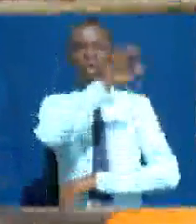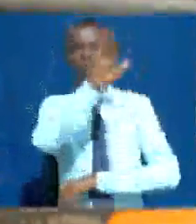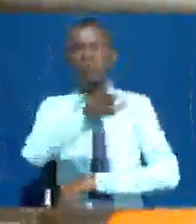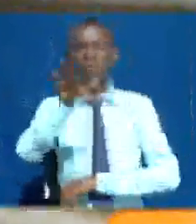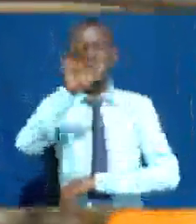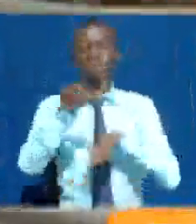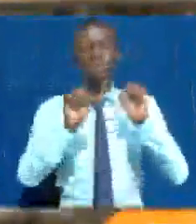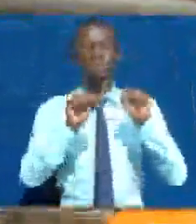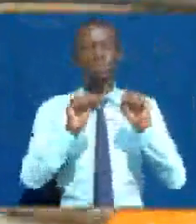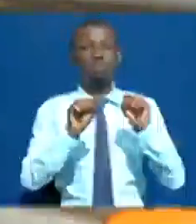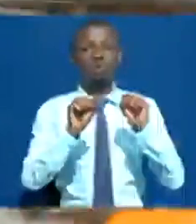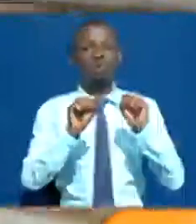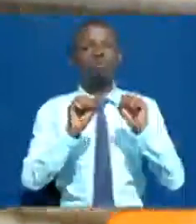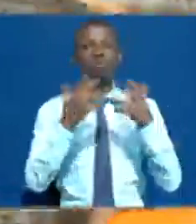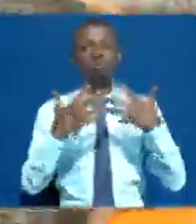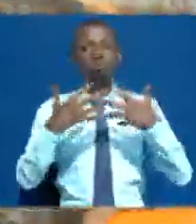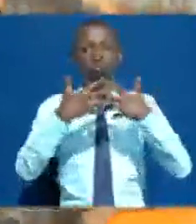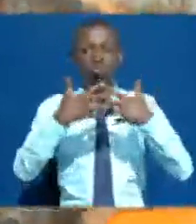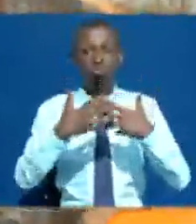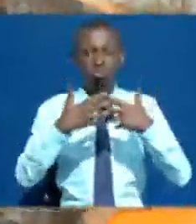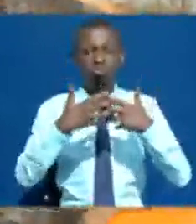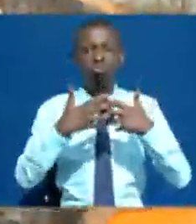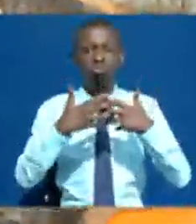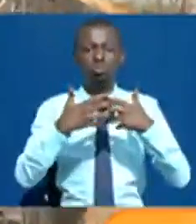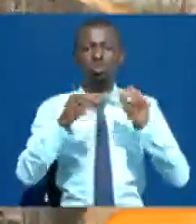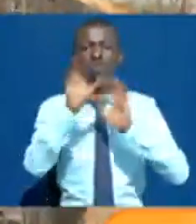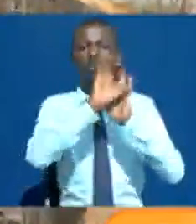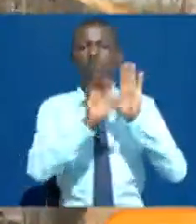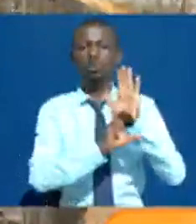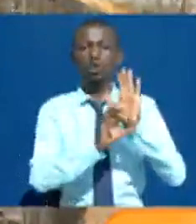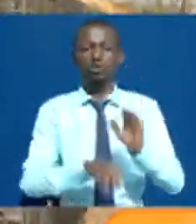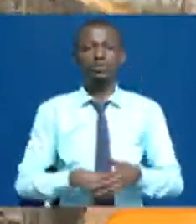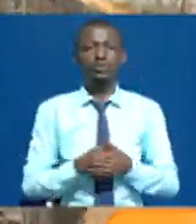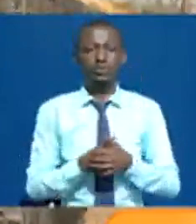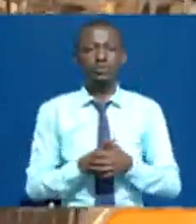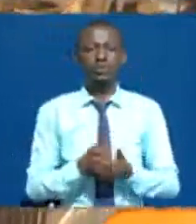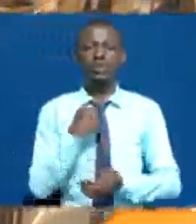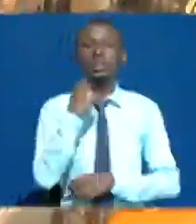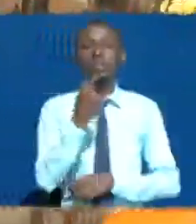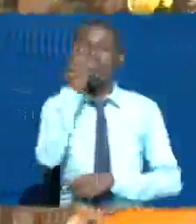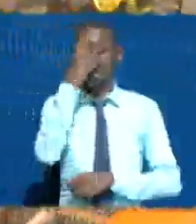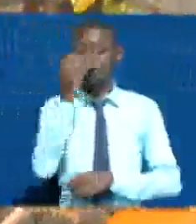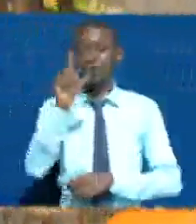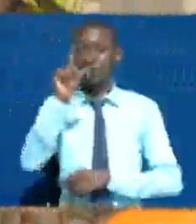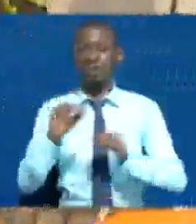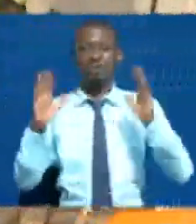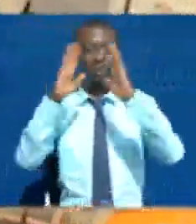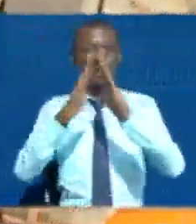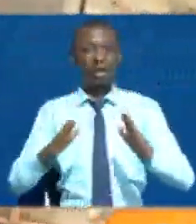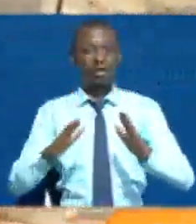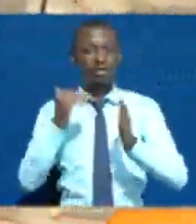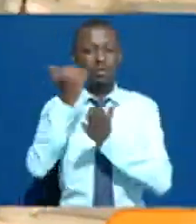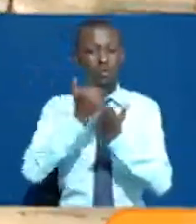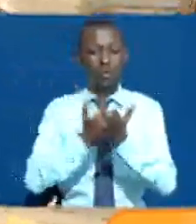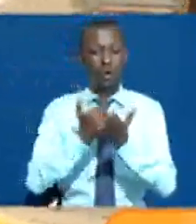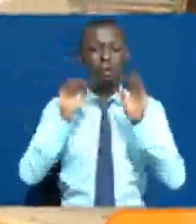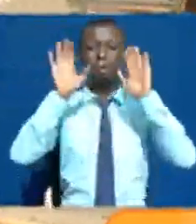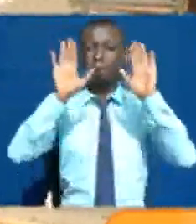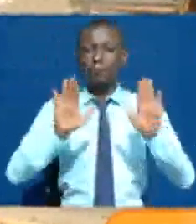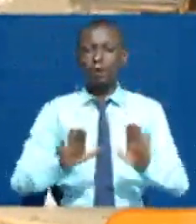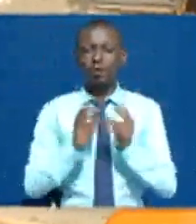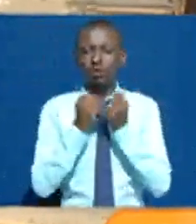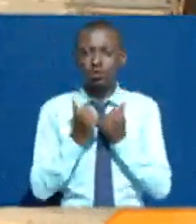streamline the levy and make it consistent with the Constitution. Ruto saying the affordable housing program is critical in